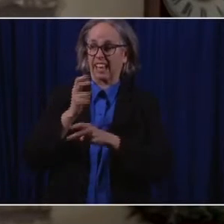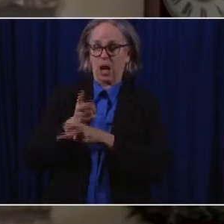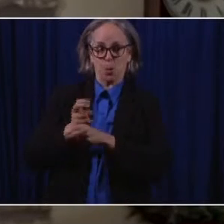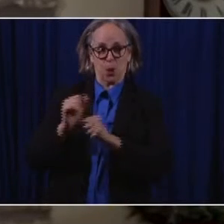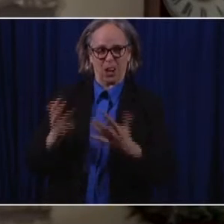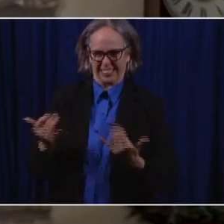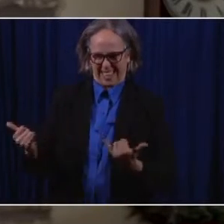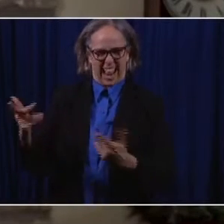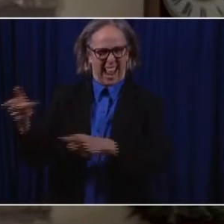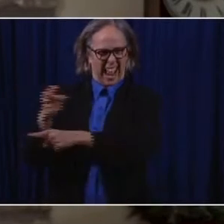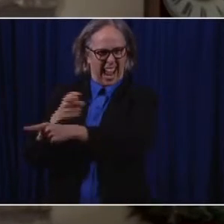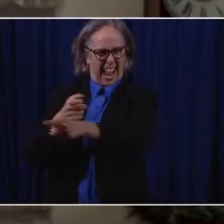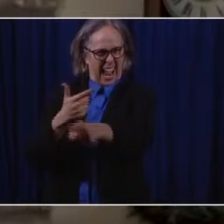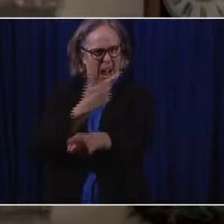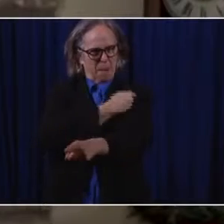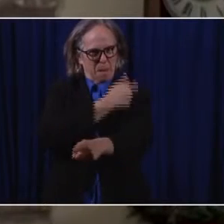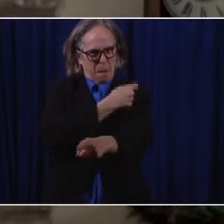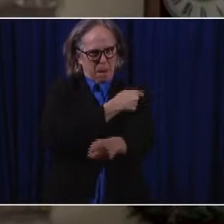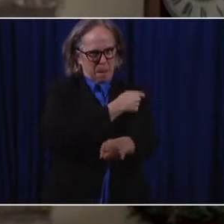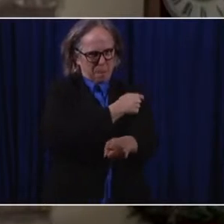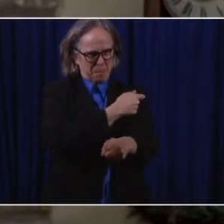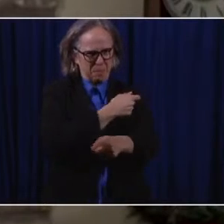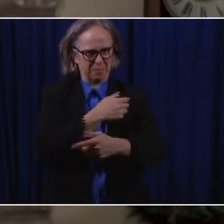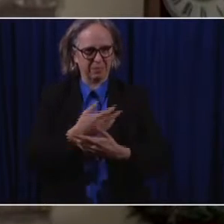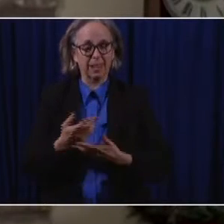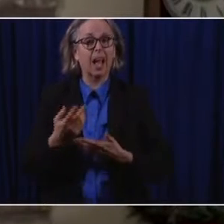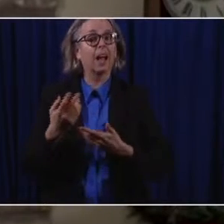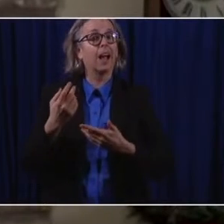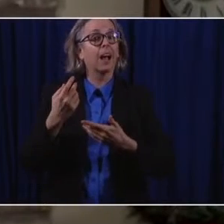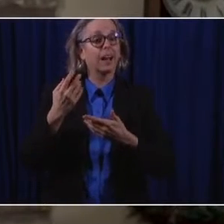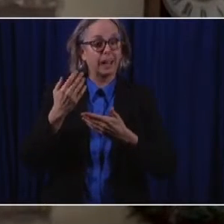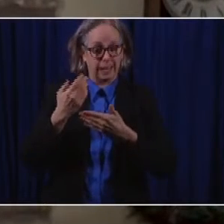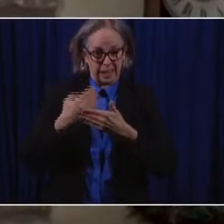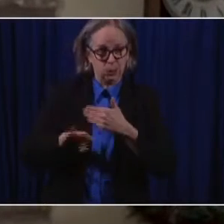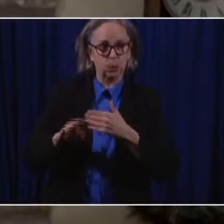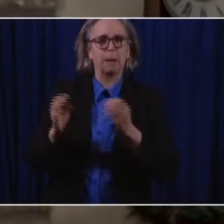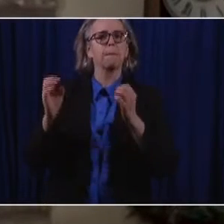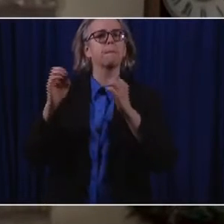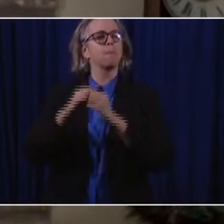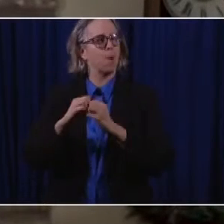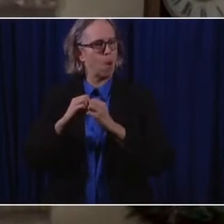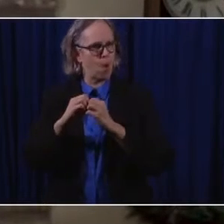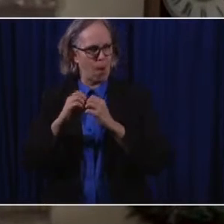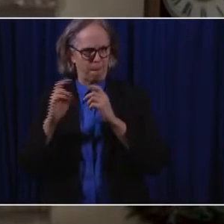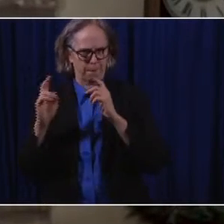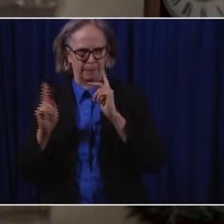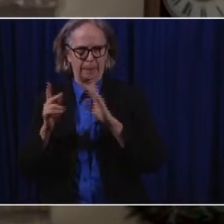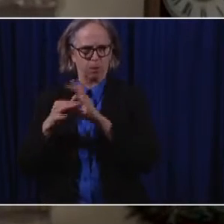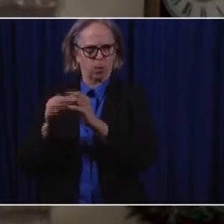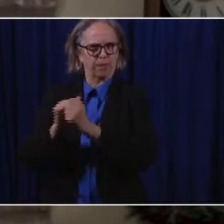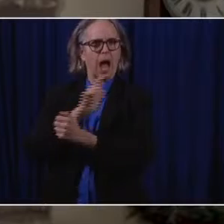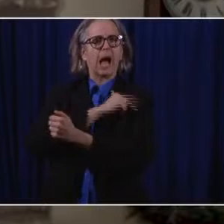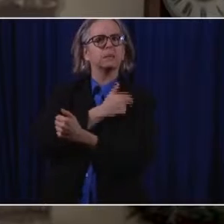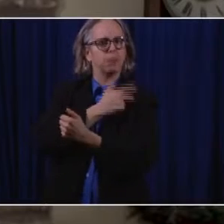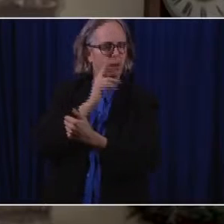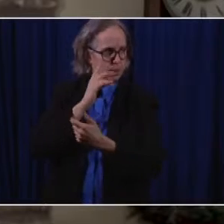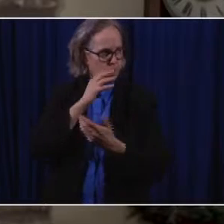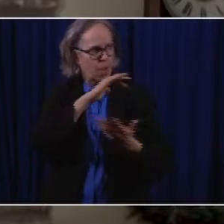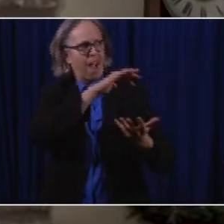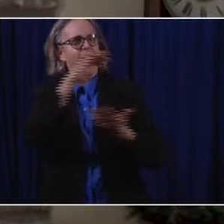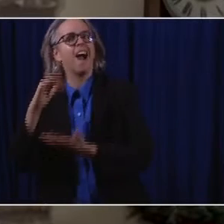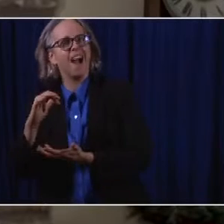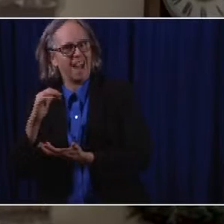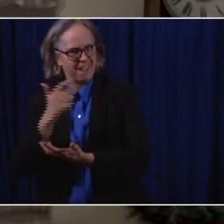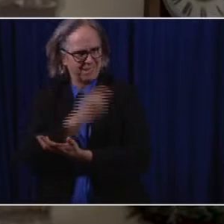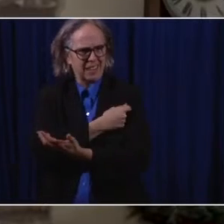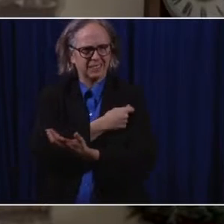exciting. Next week, we'll see many, many more hospitals. We hope we'll get the vaccine. The Moderna